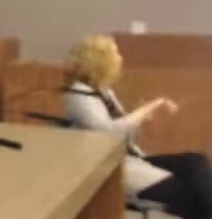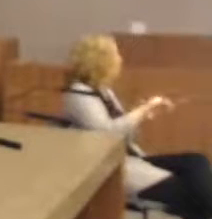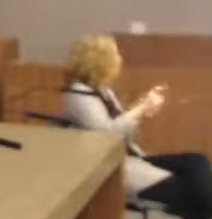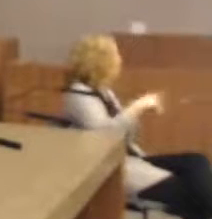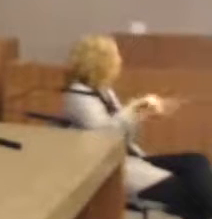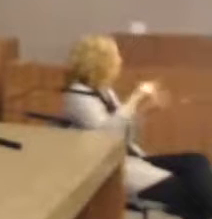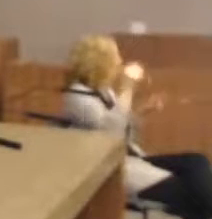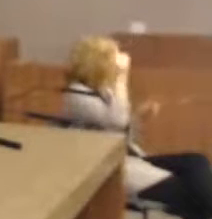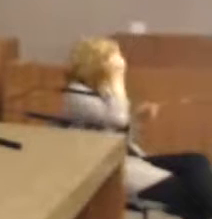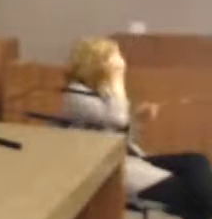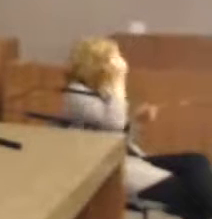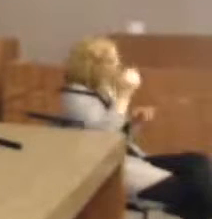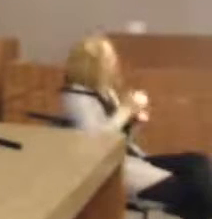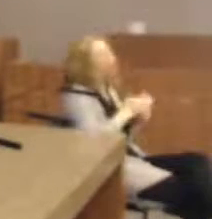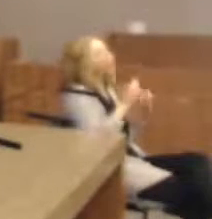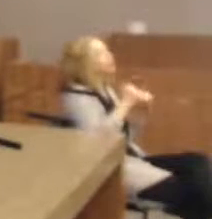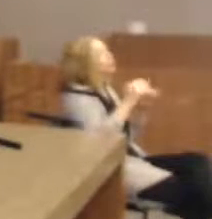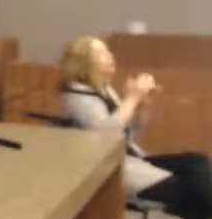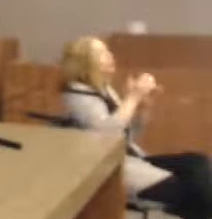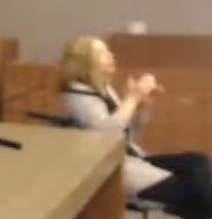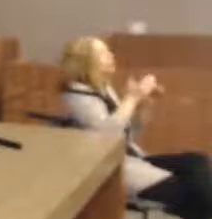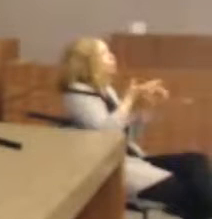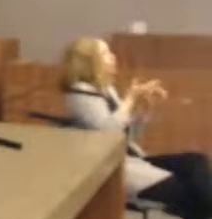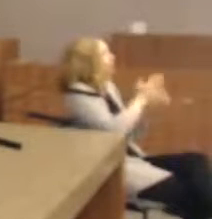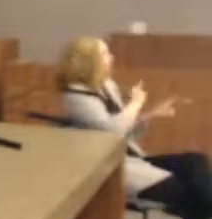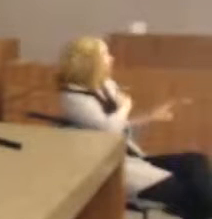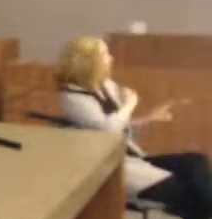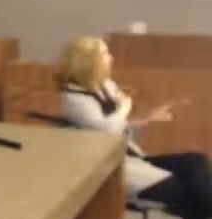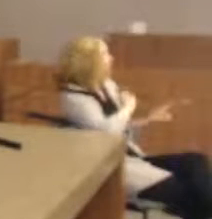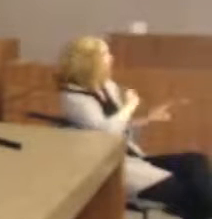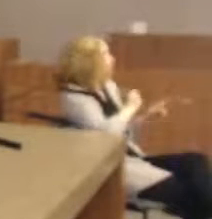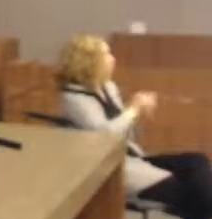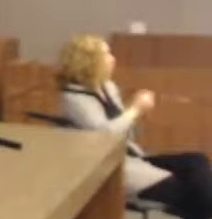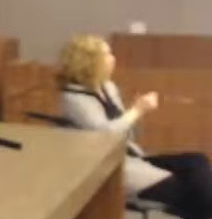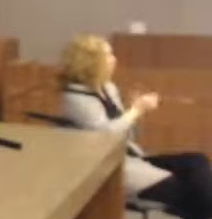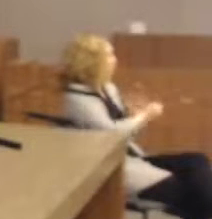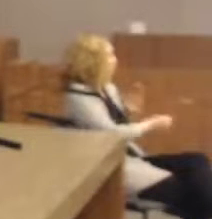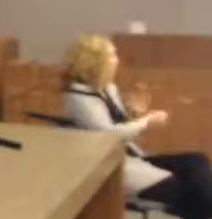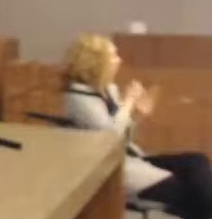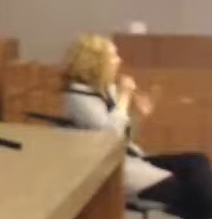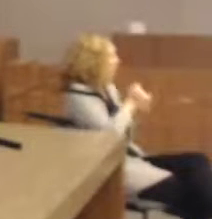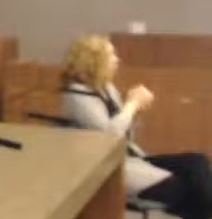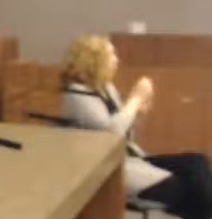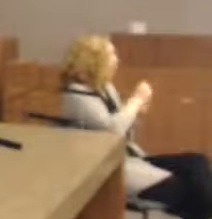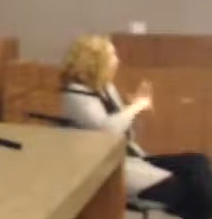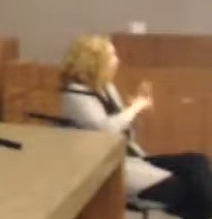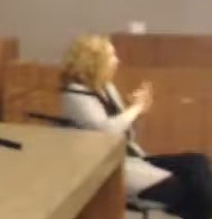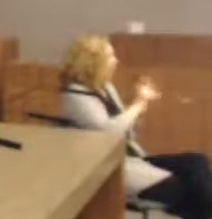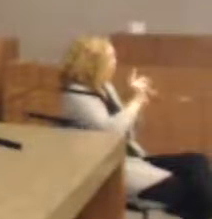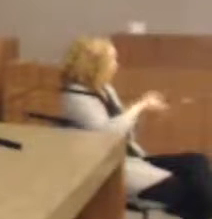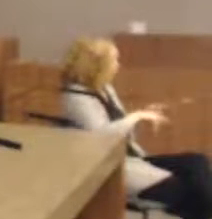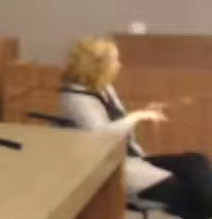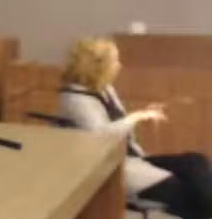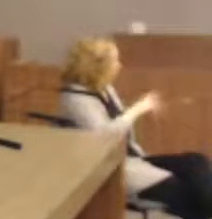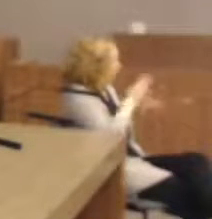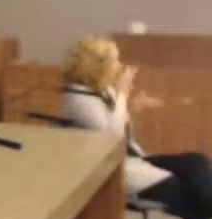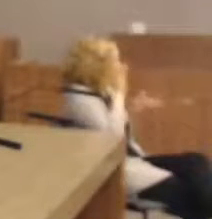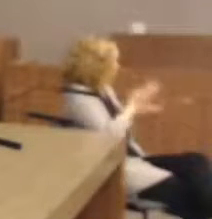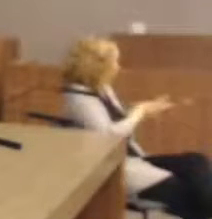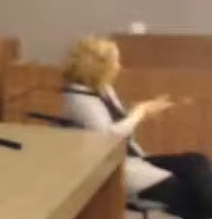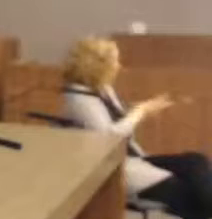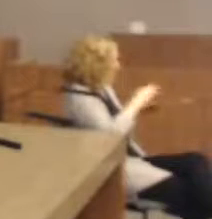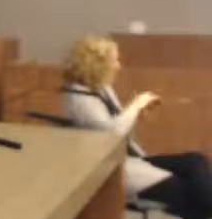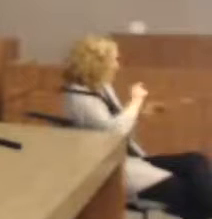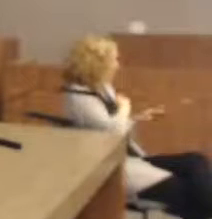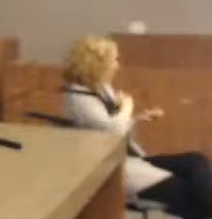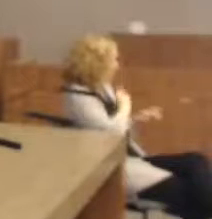with. We're trying to get the police to be better about listing them on the police report, so then we can do that.